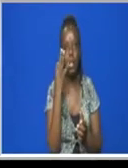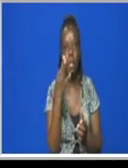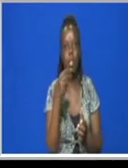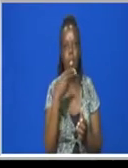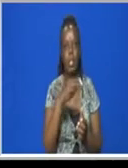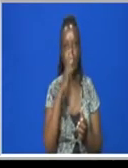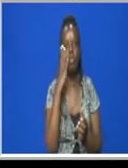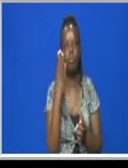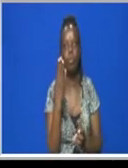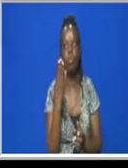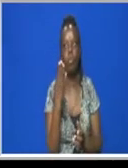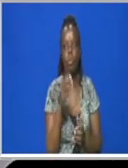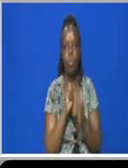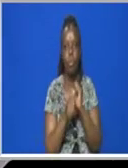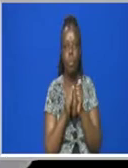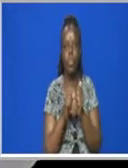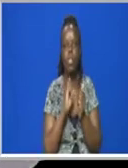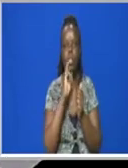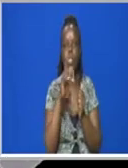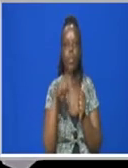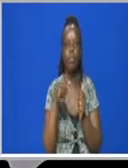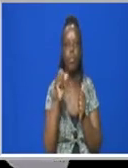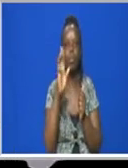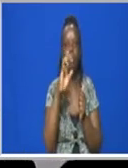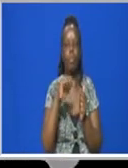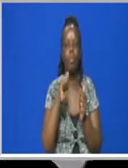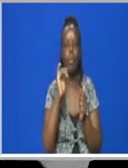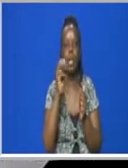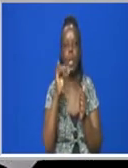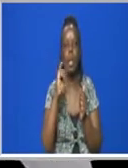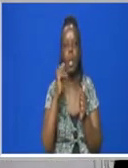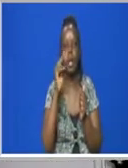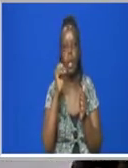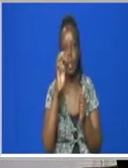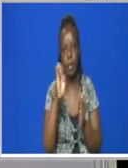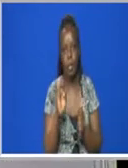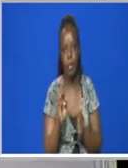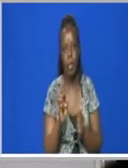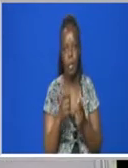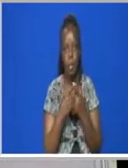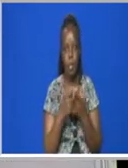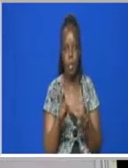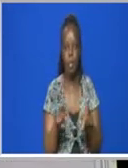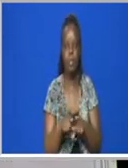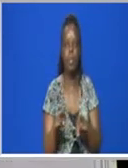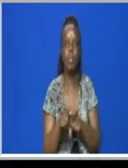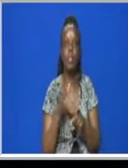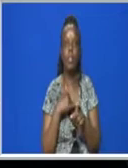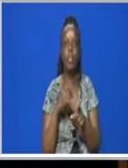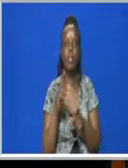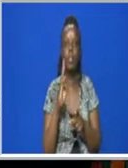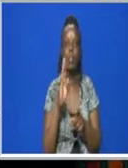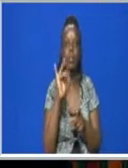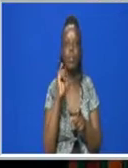C3H4, which is propyne. So, but we also have butane,